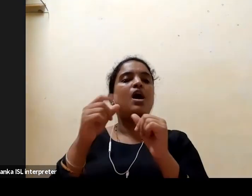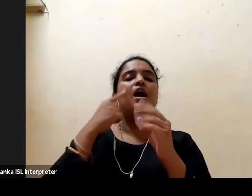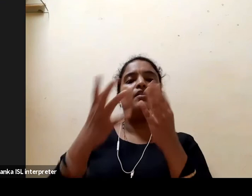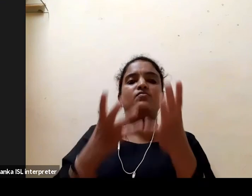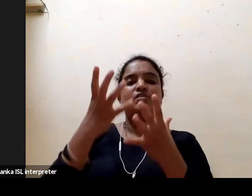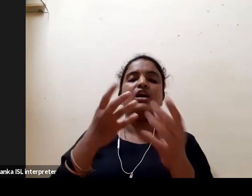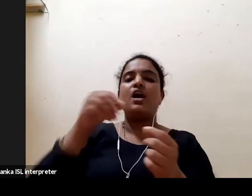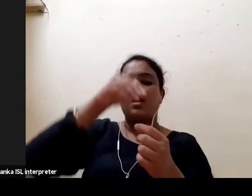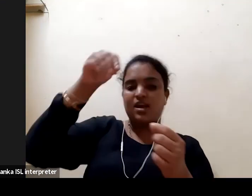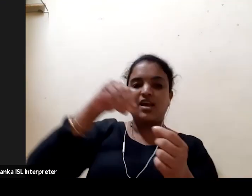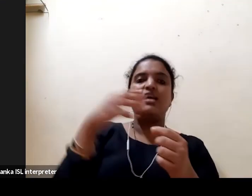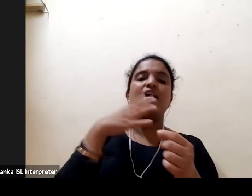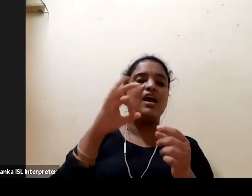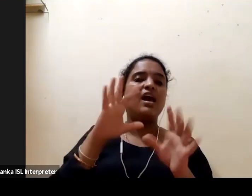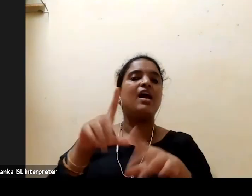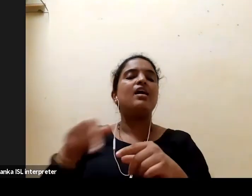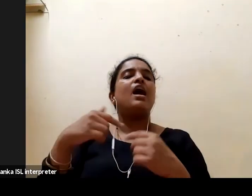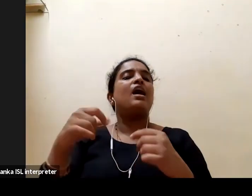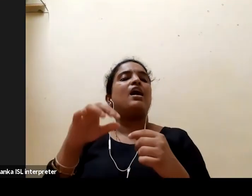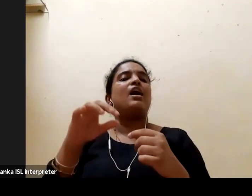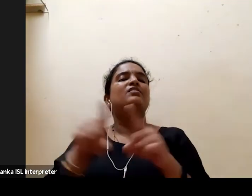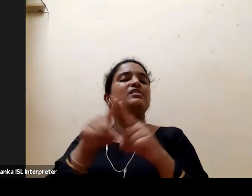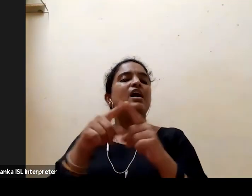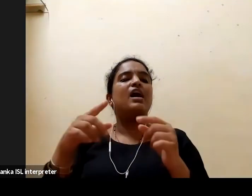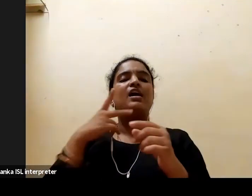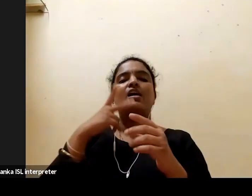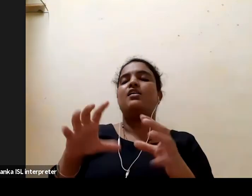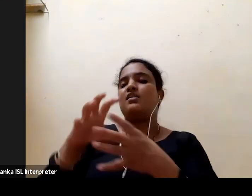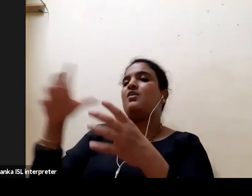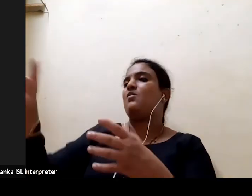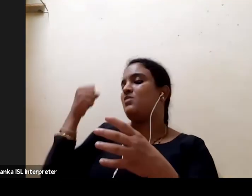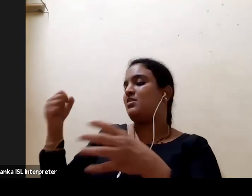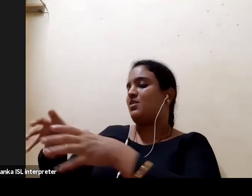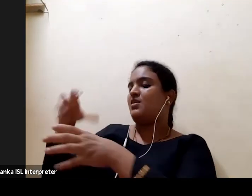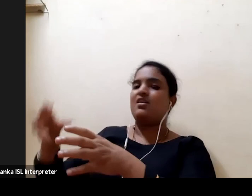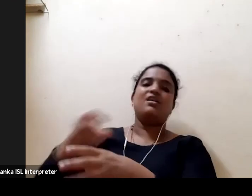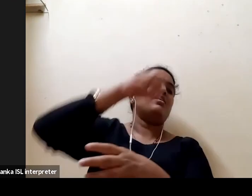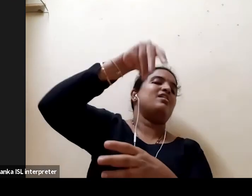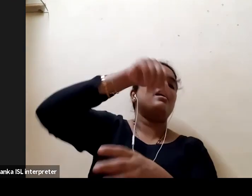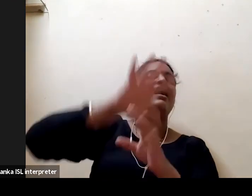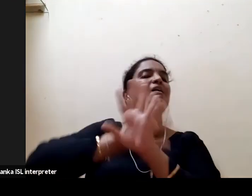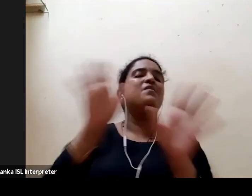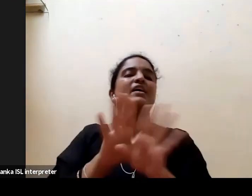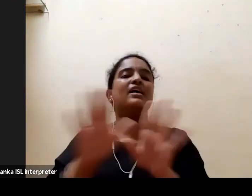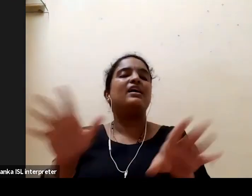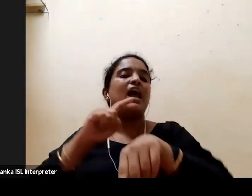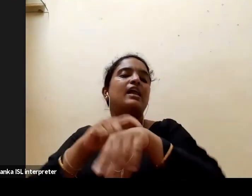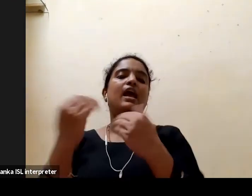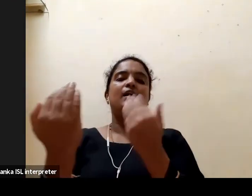then I'm just so happy to add it now, because I don't have to. I just open my fridge, open the box, and happily add the stuff. So it's